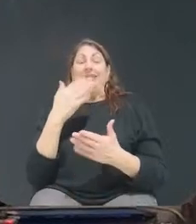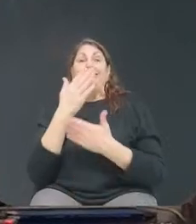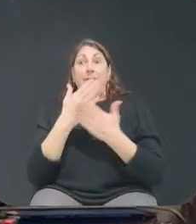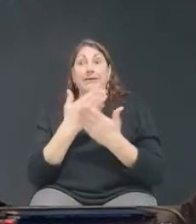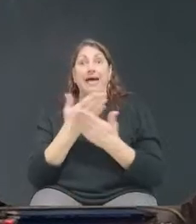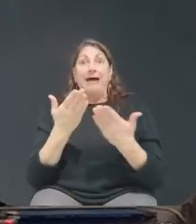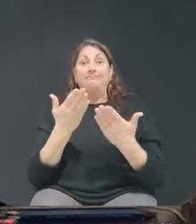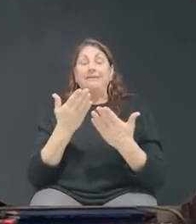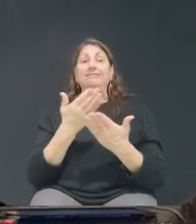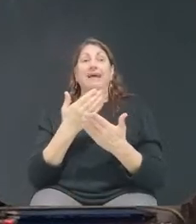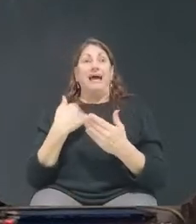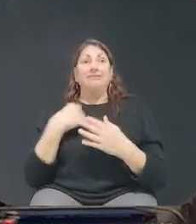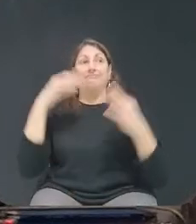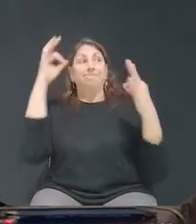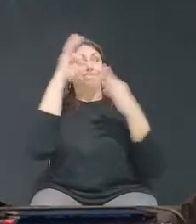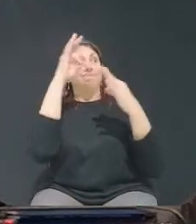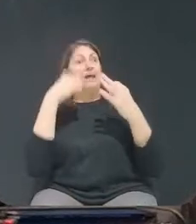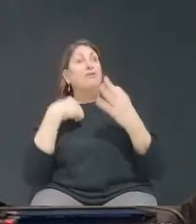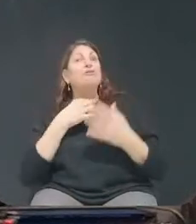more.